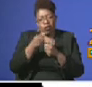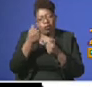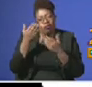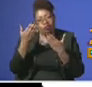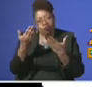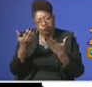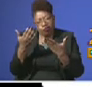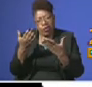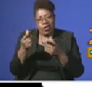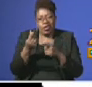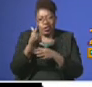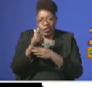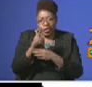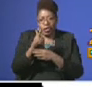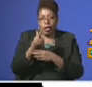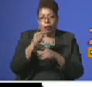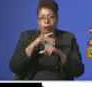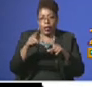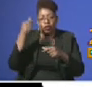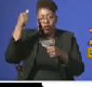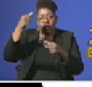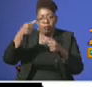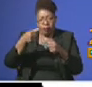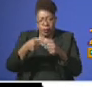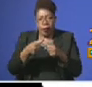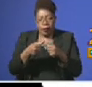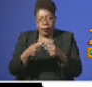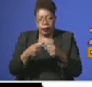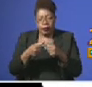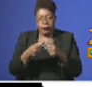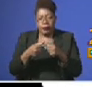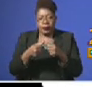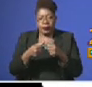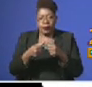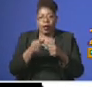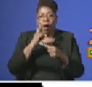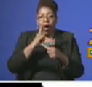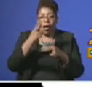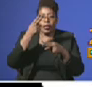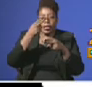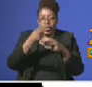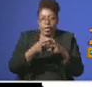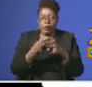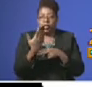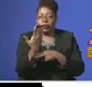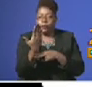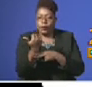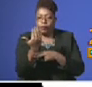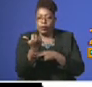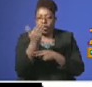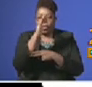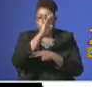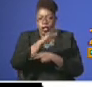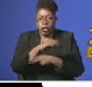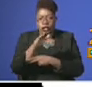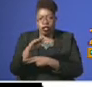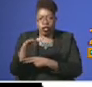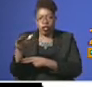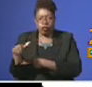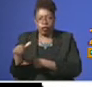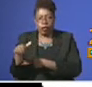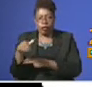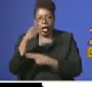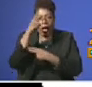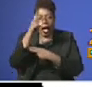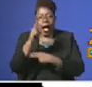time, but one thing McKenzie keenly and obviously fondly remembers are the names of his 15 children, of which half